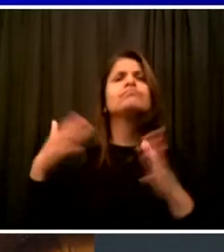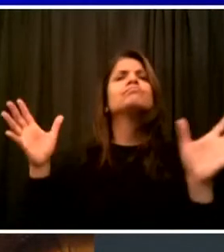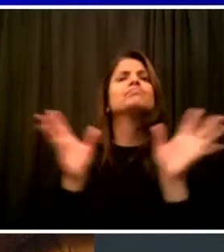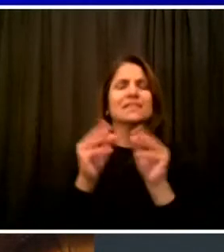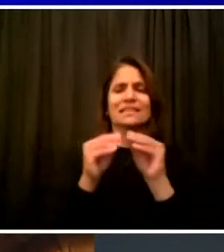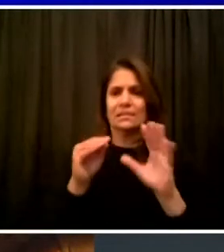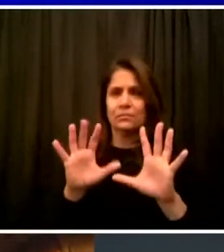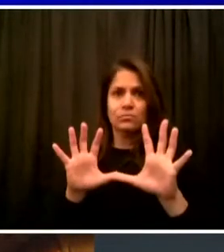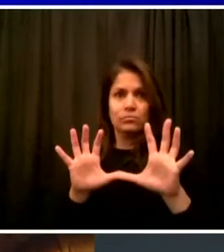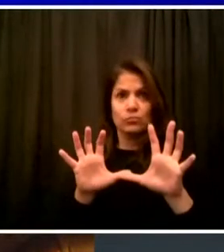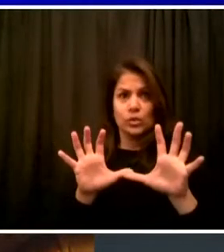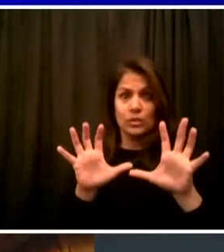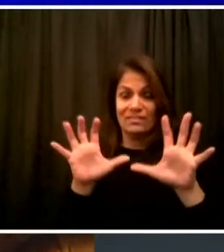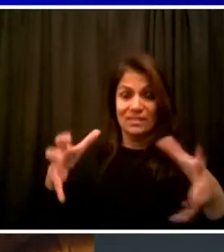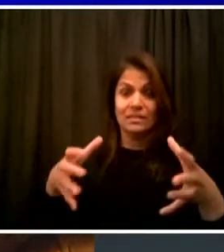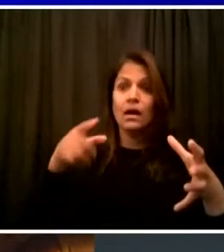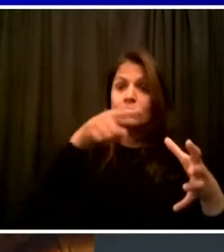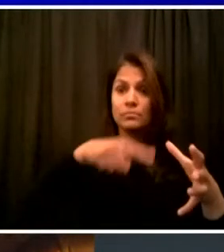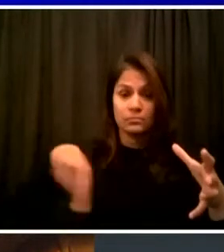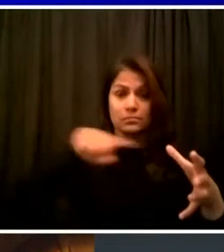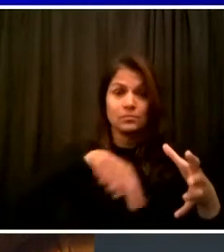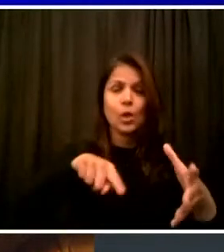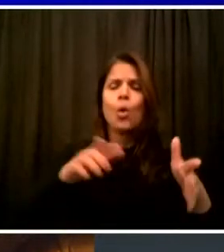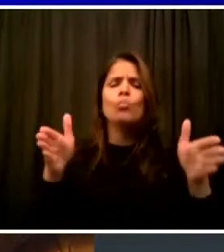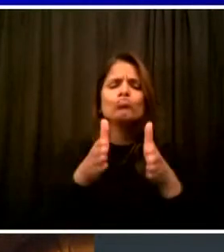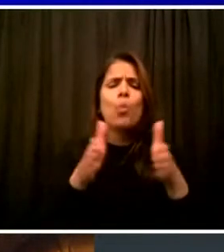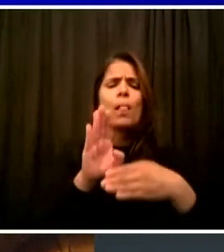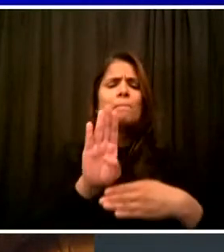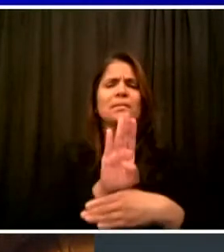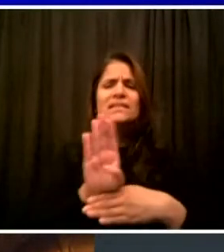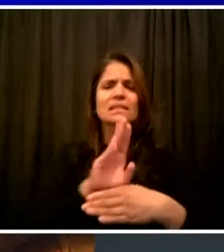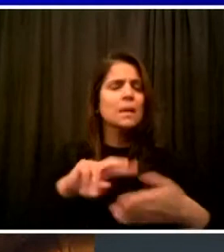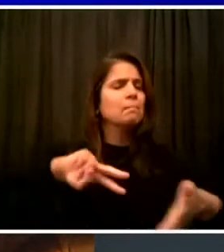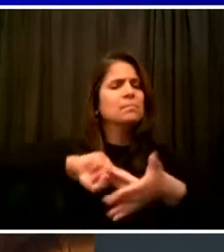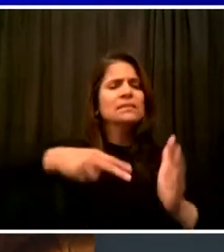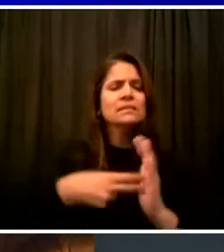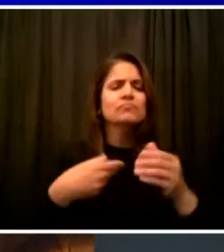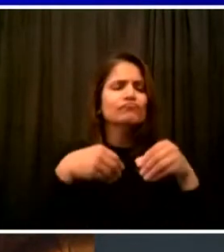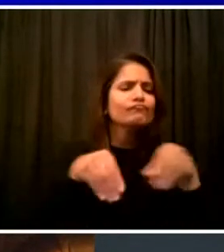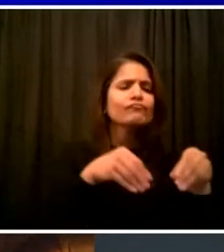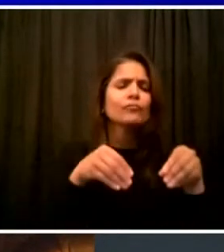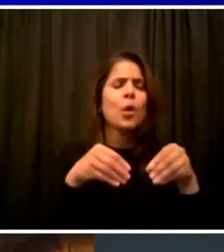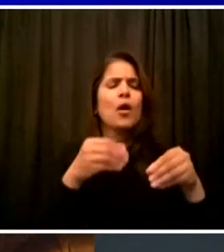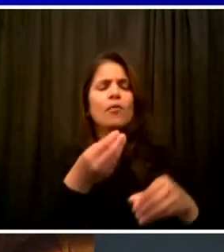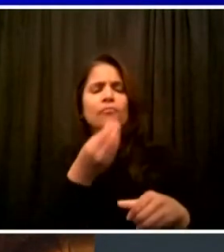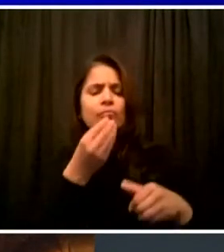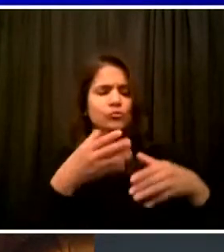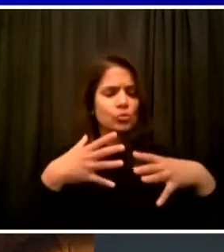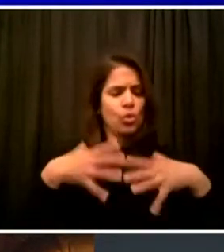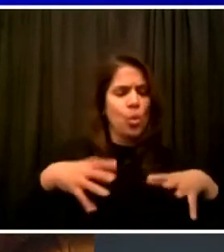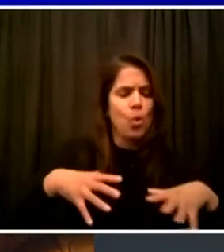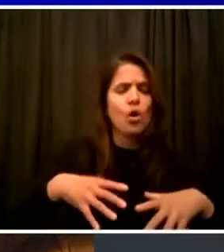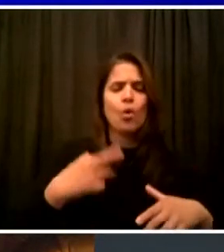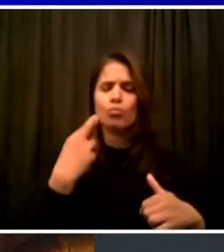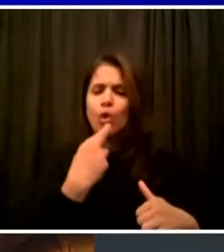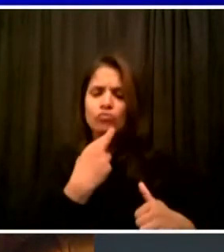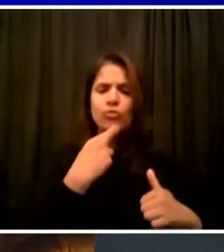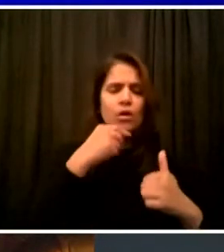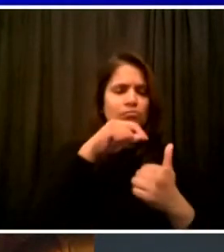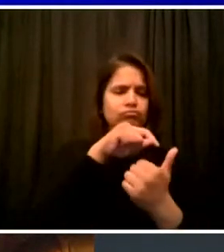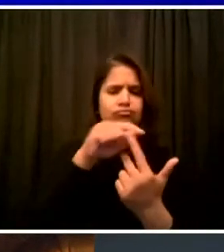advisory group. And we've called together these advisory councils because we need to hear from people their perspective. We need to hear what they're going through. We need to